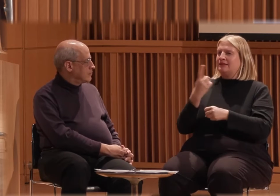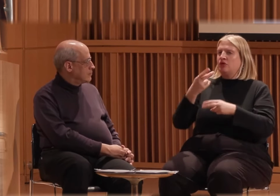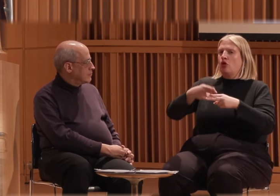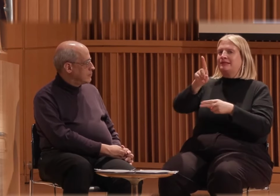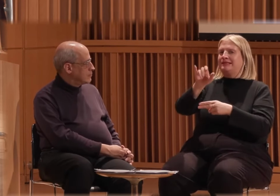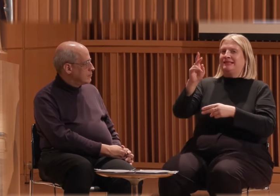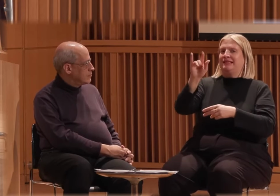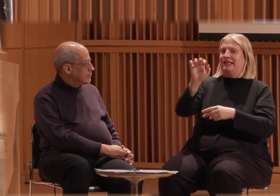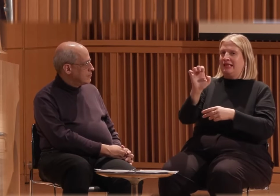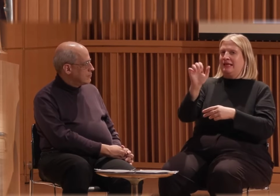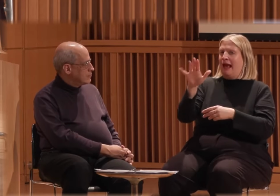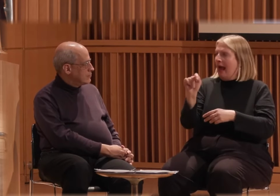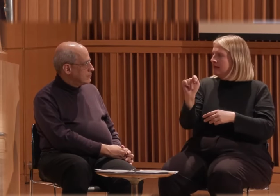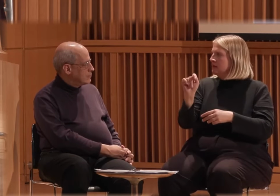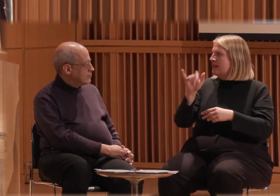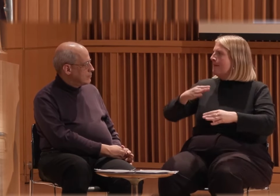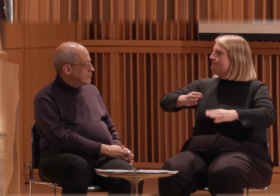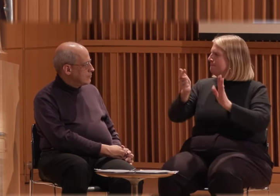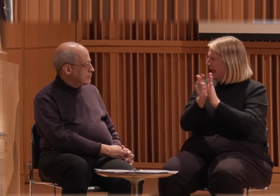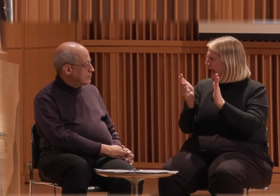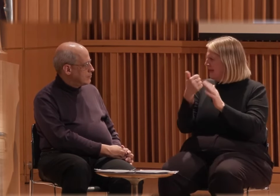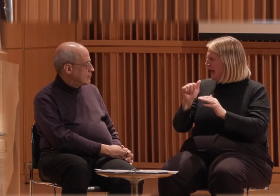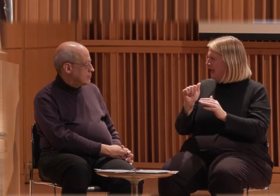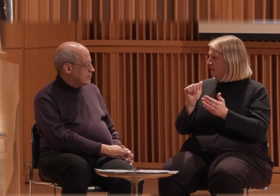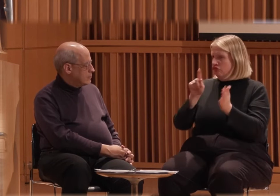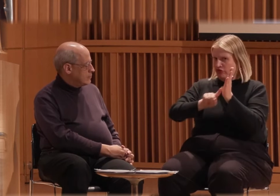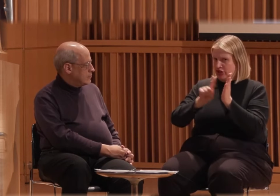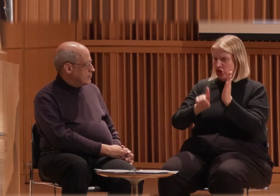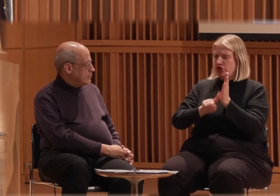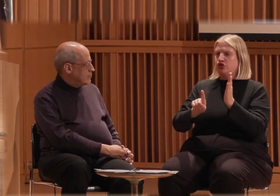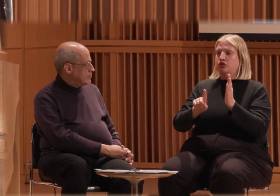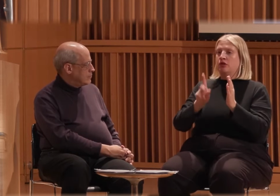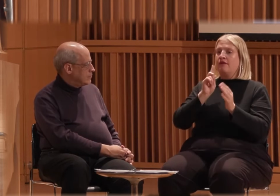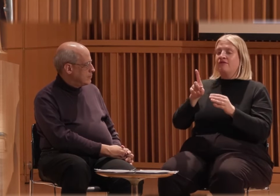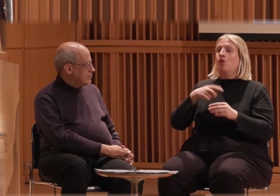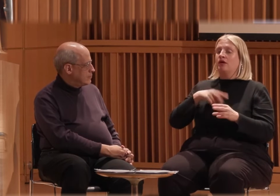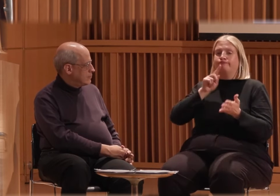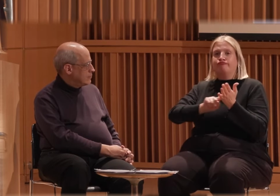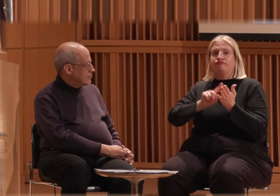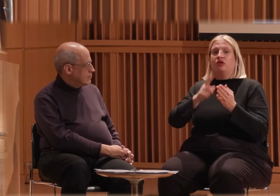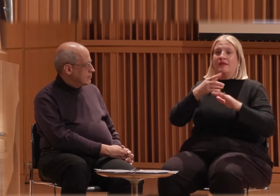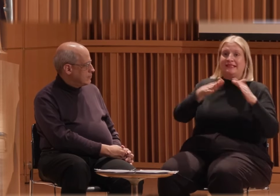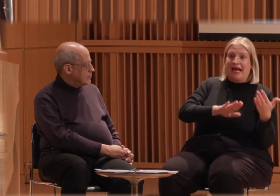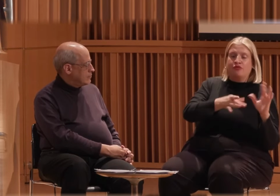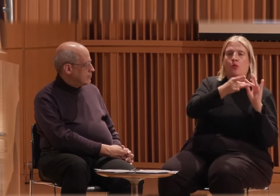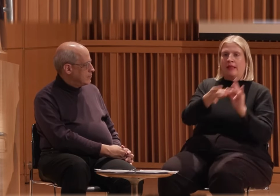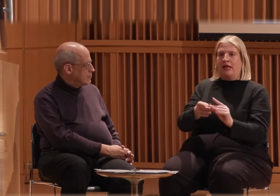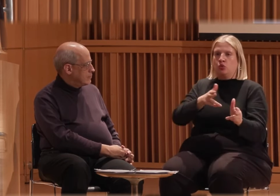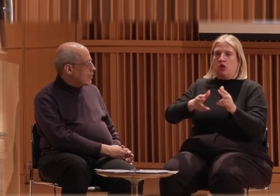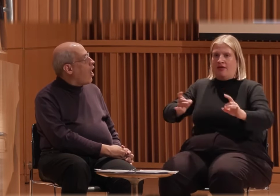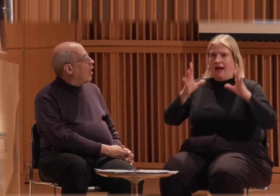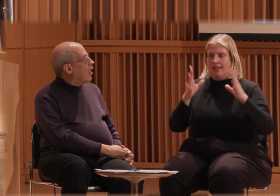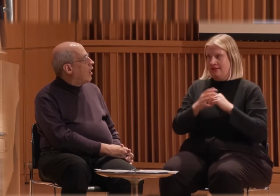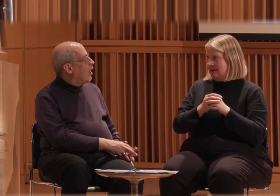congressionally funded research on deaths from gun violence. And so that's why